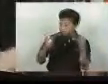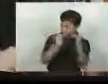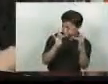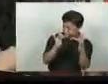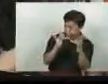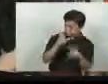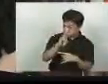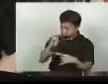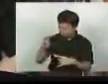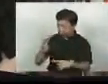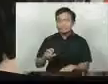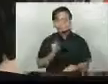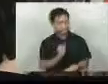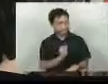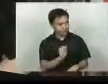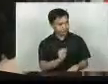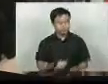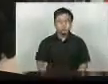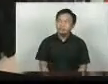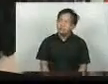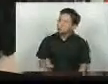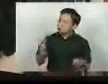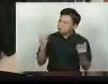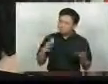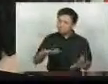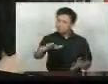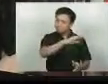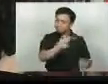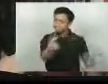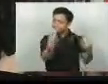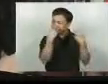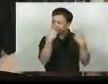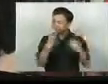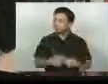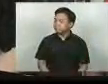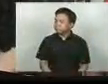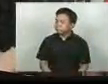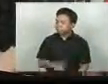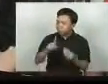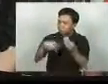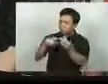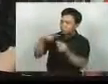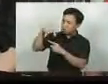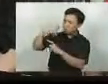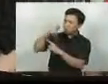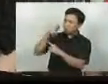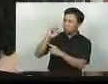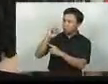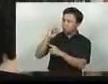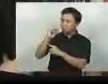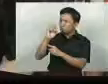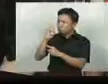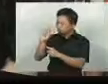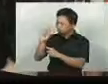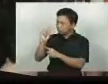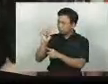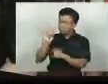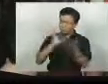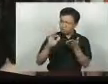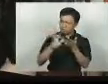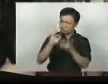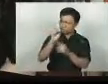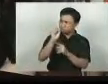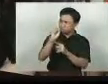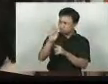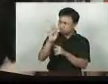I think a lot of our viewers are very familiar with Quicken's accounting software, but that is